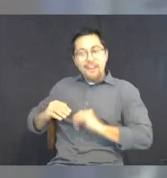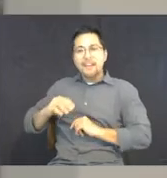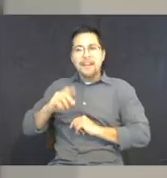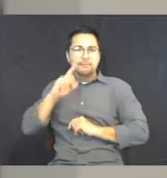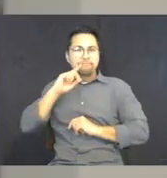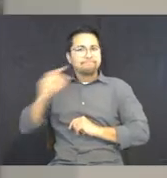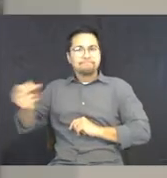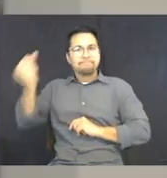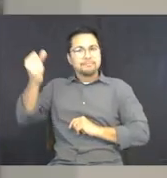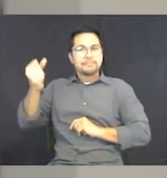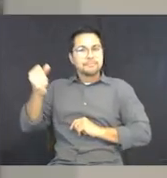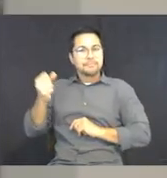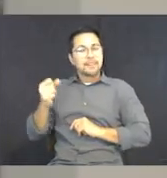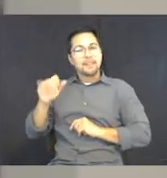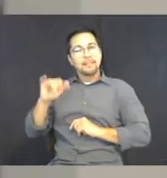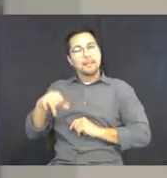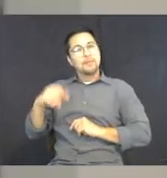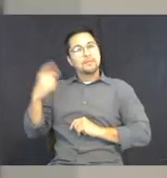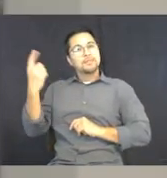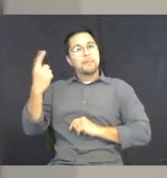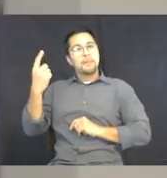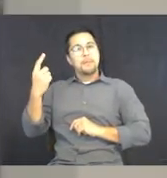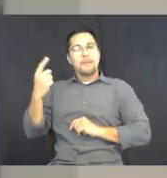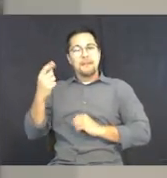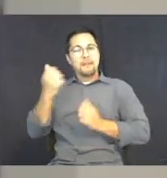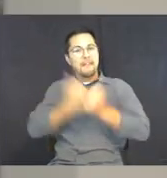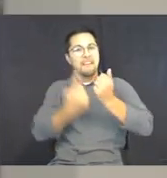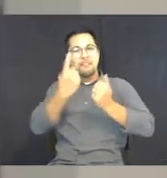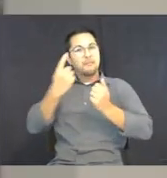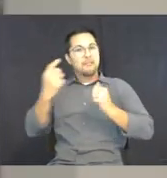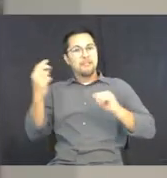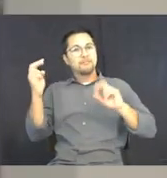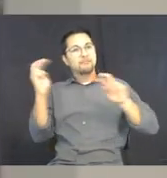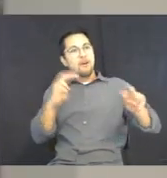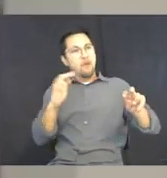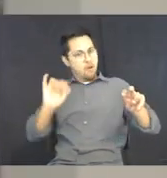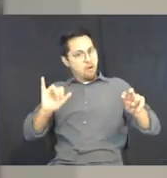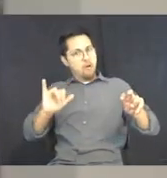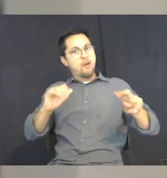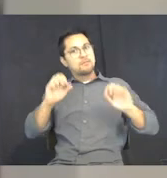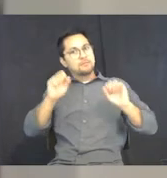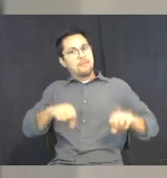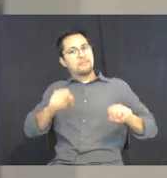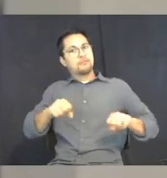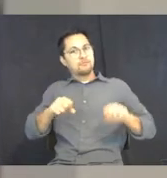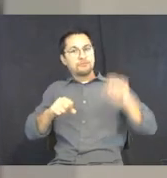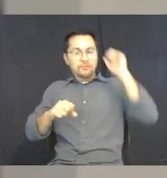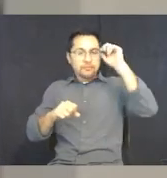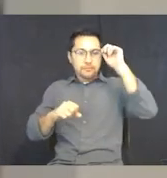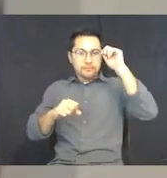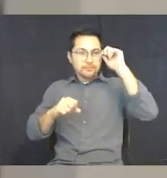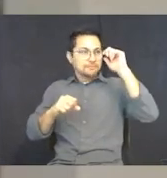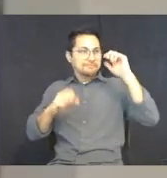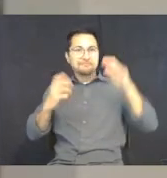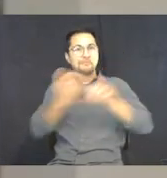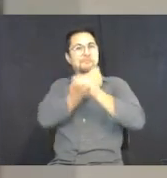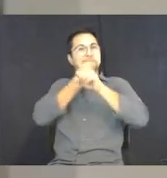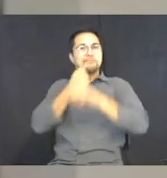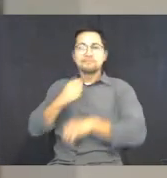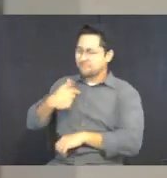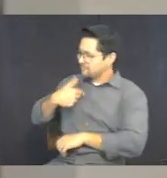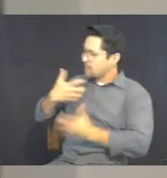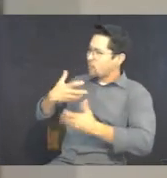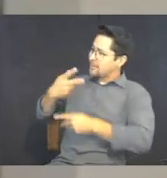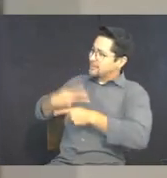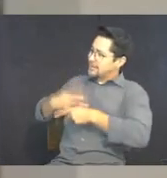my own. Much of what was happening with Steve was incidental difficulty or inconveniences, like